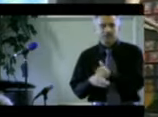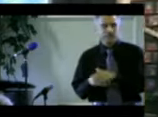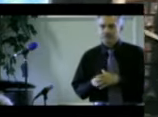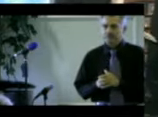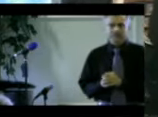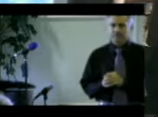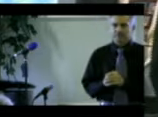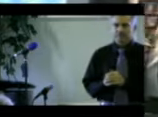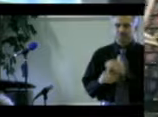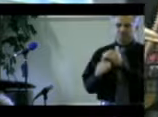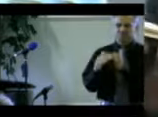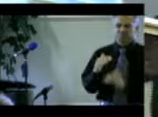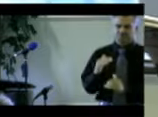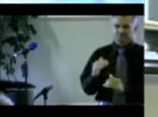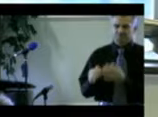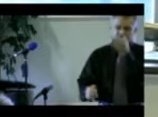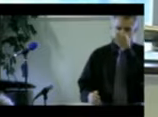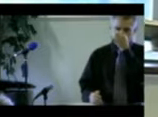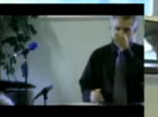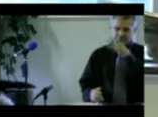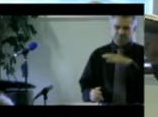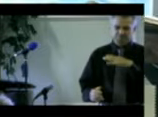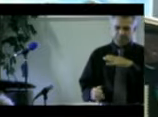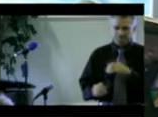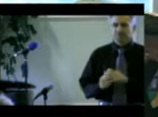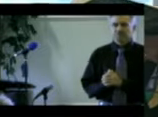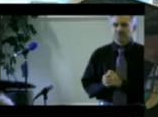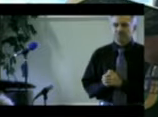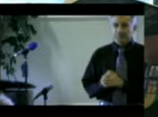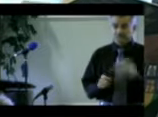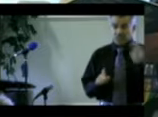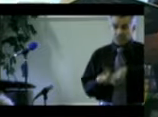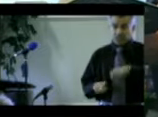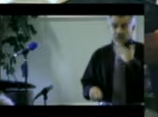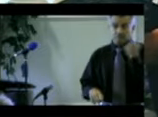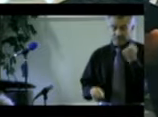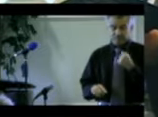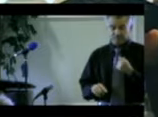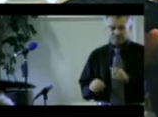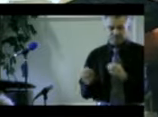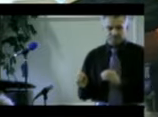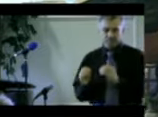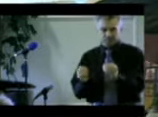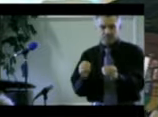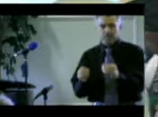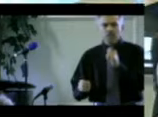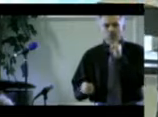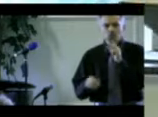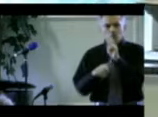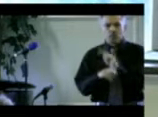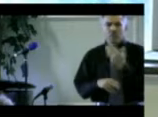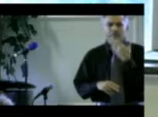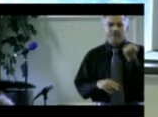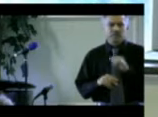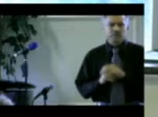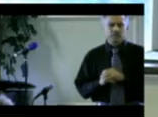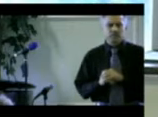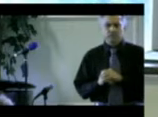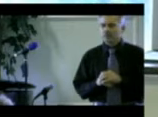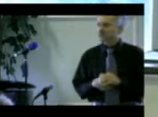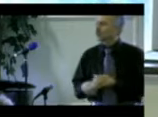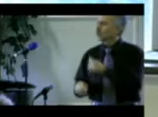bought substandard, and he charged for the finest. He didn't use his best craftsmen, and